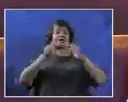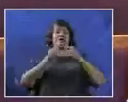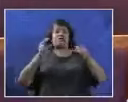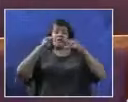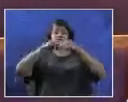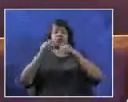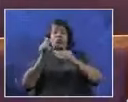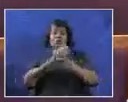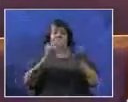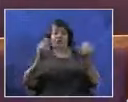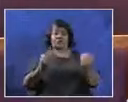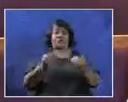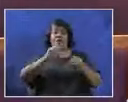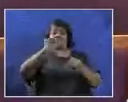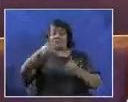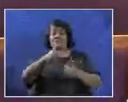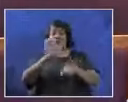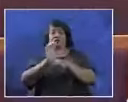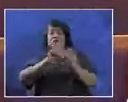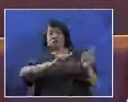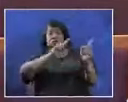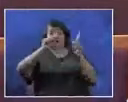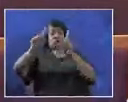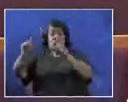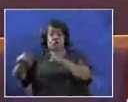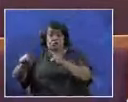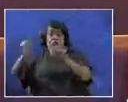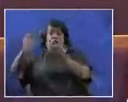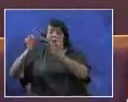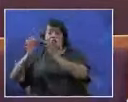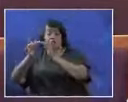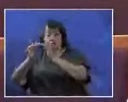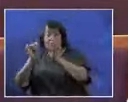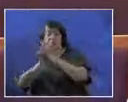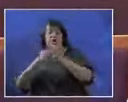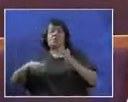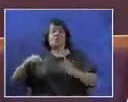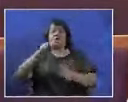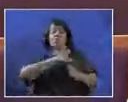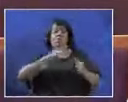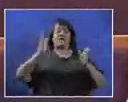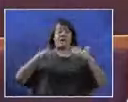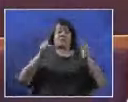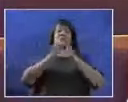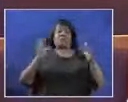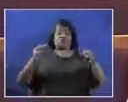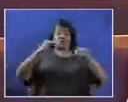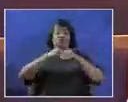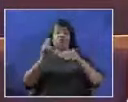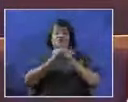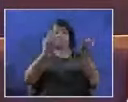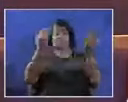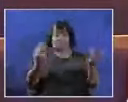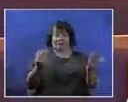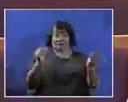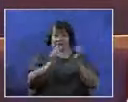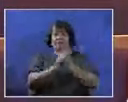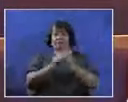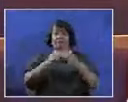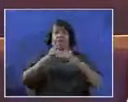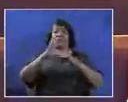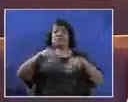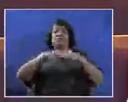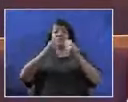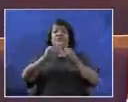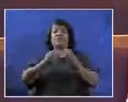from every Sunday morning that are streaming and even some having in person, but we're so glad that you joined us here today. But hey, I've seen a lot of comments,